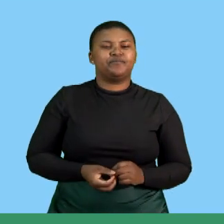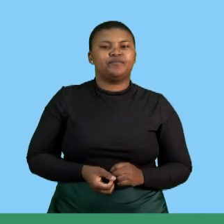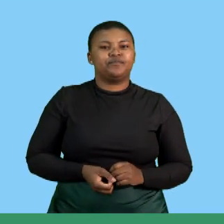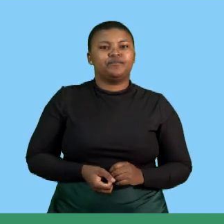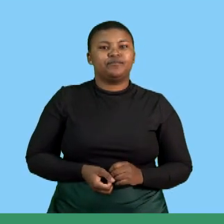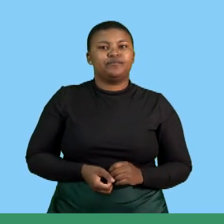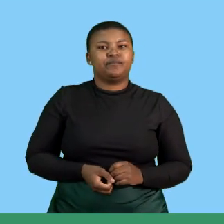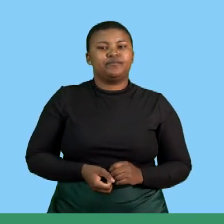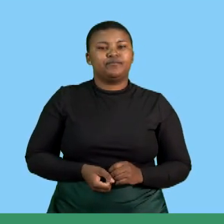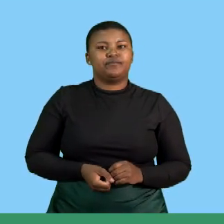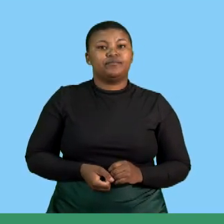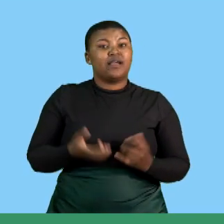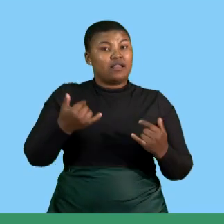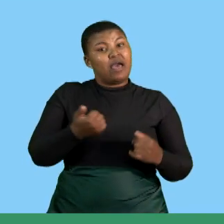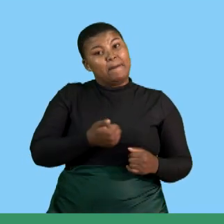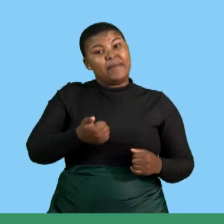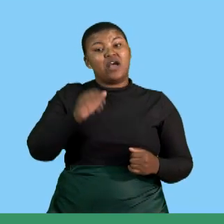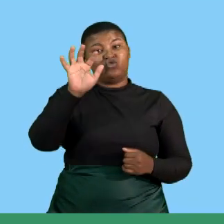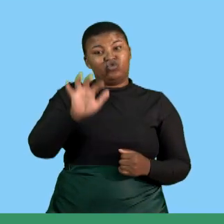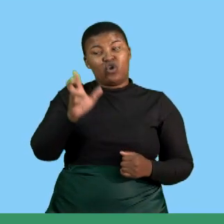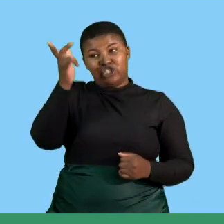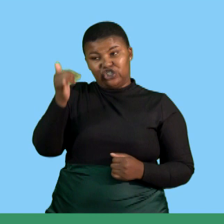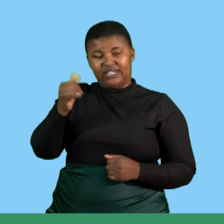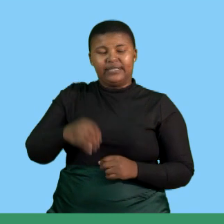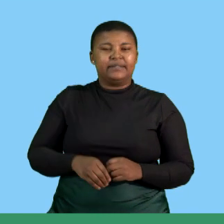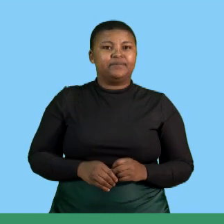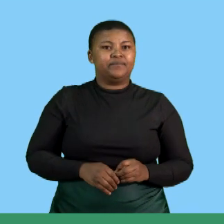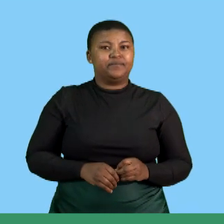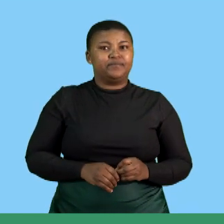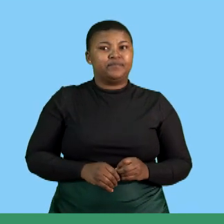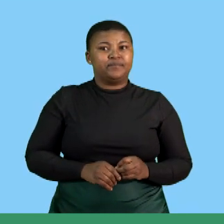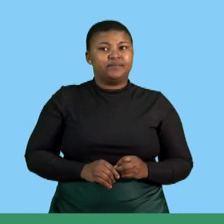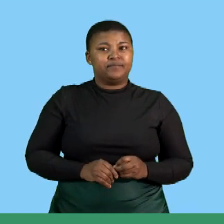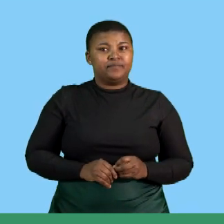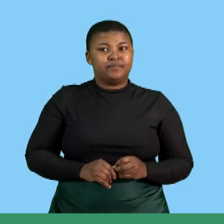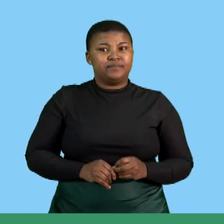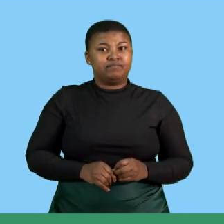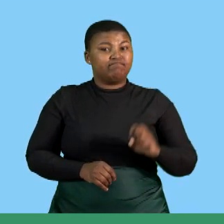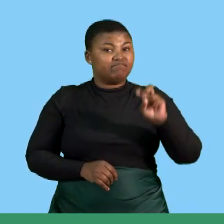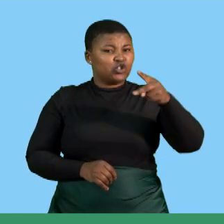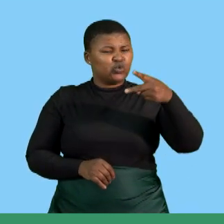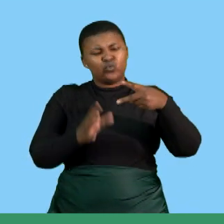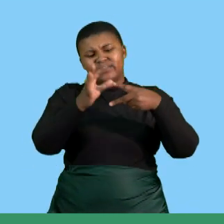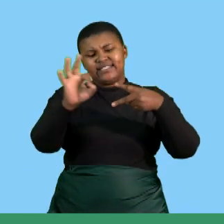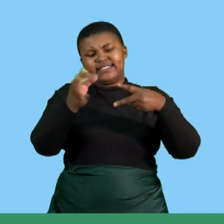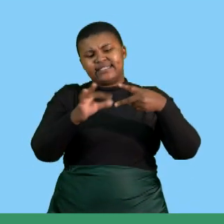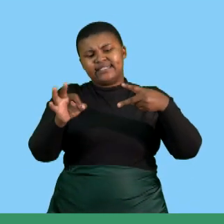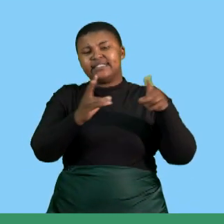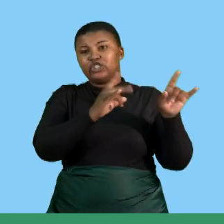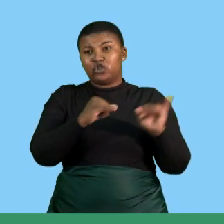So when we refer back to the scenario, the first 2 sentences, of course, being an